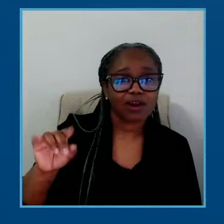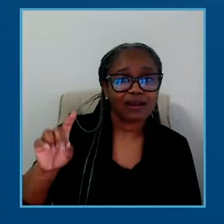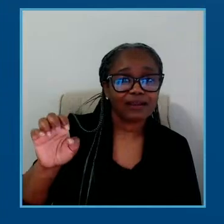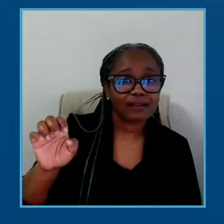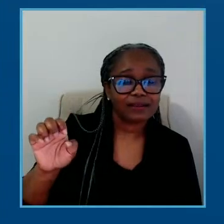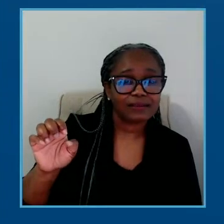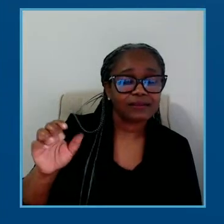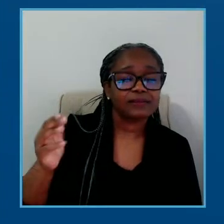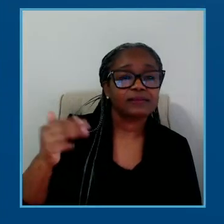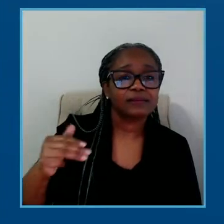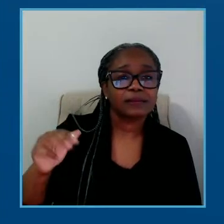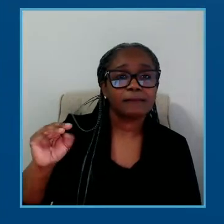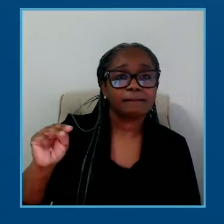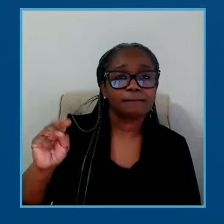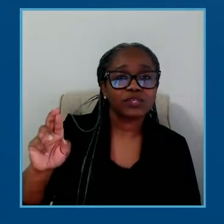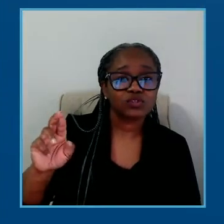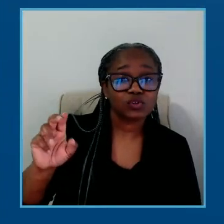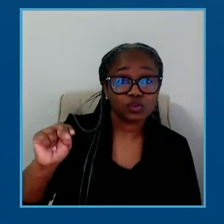Mr. Newman.